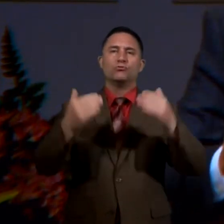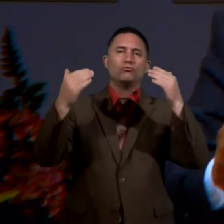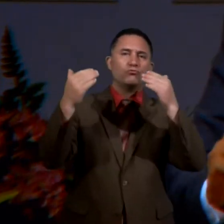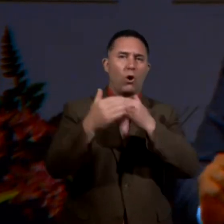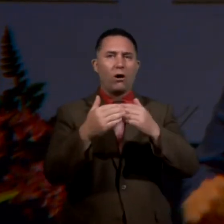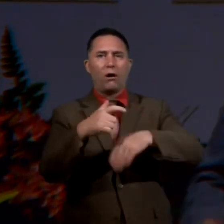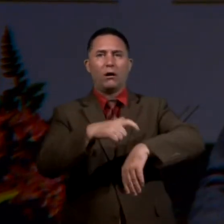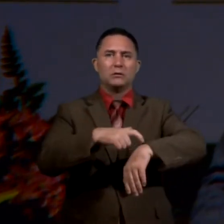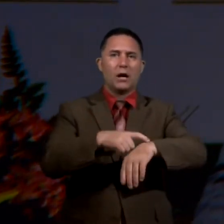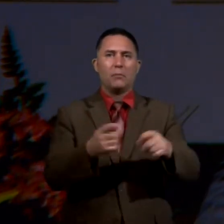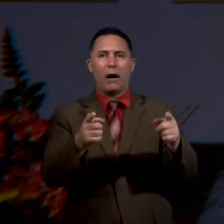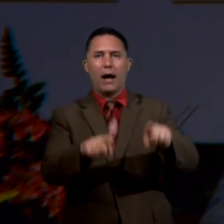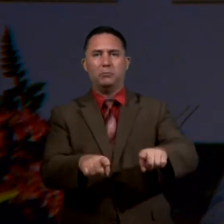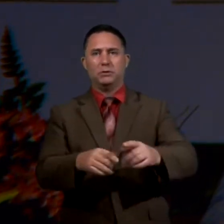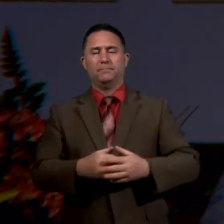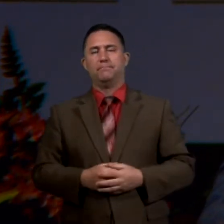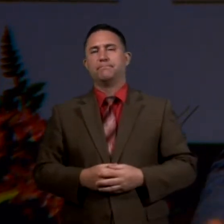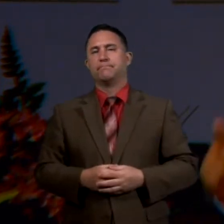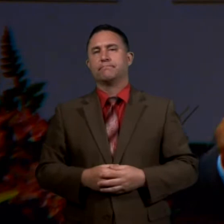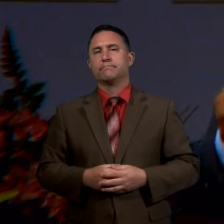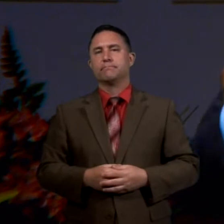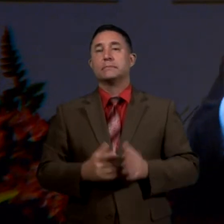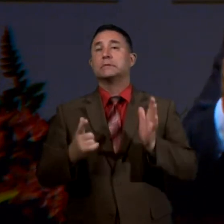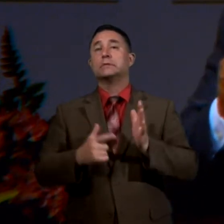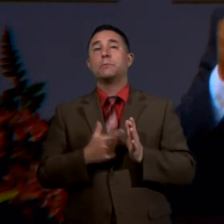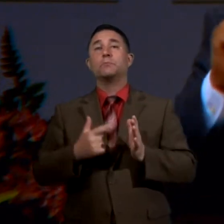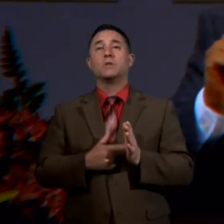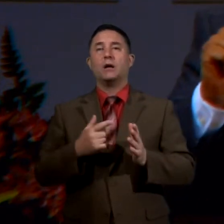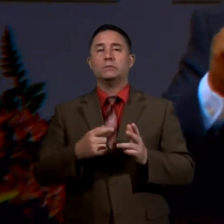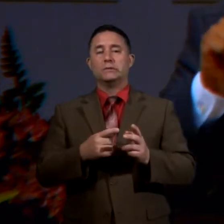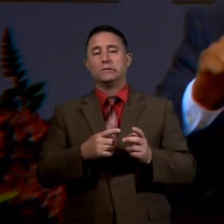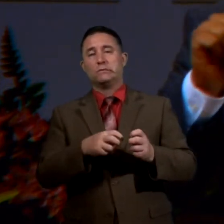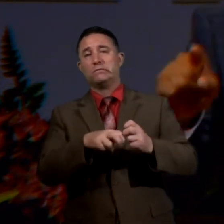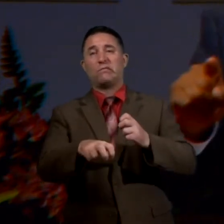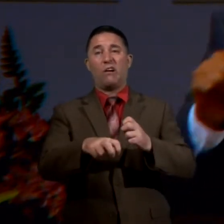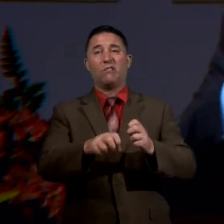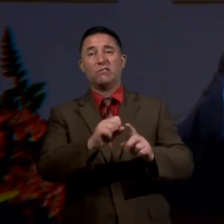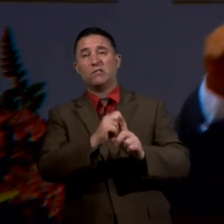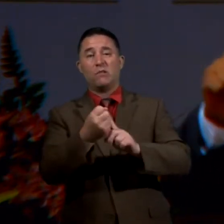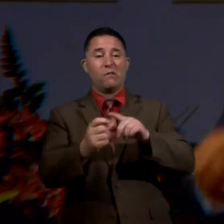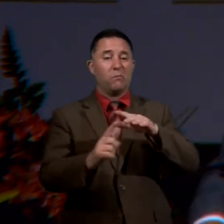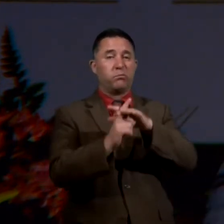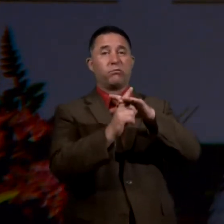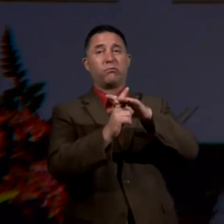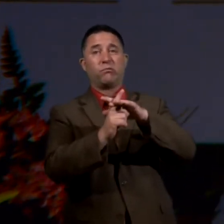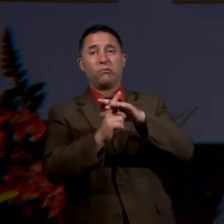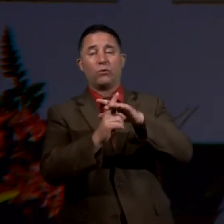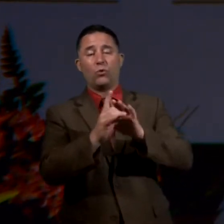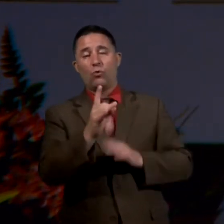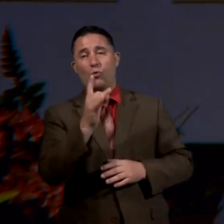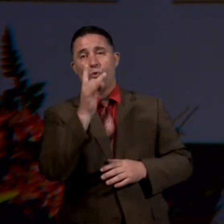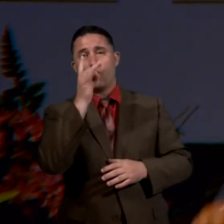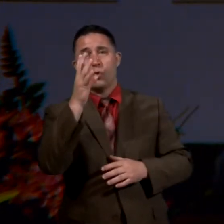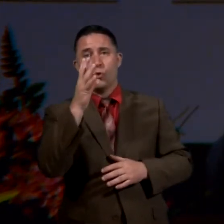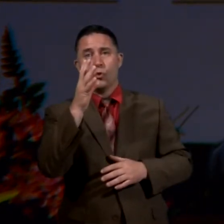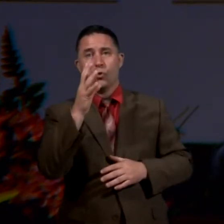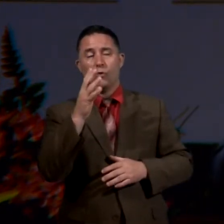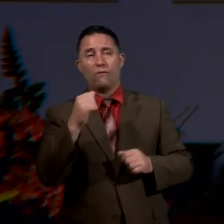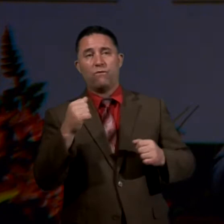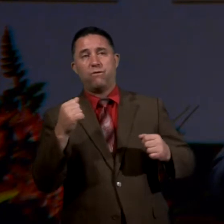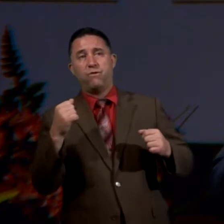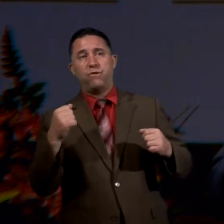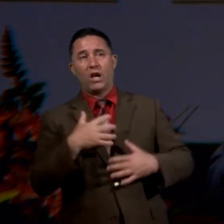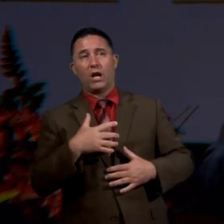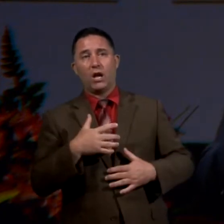caves, if you would. And sometimes those very dark places and those very dark caves that you fear